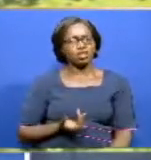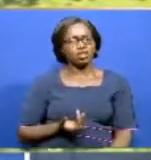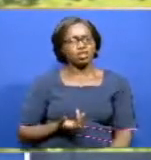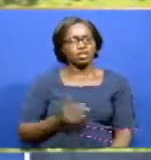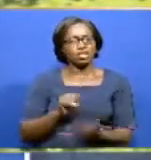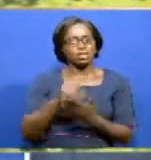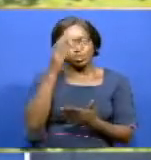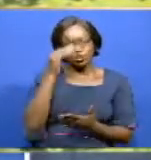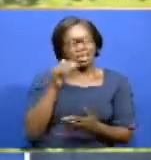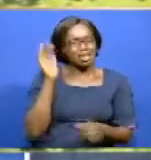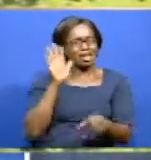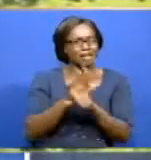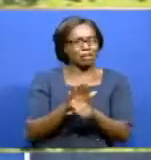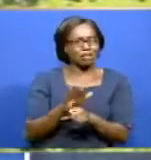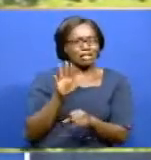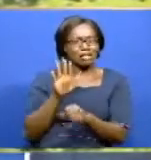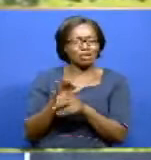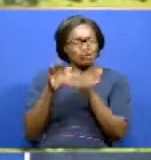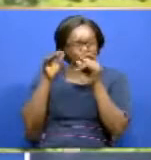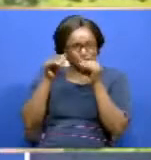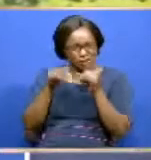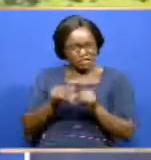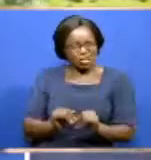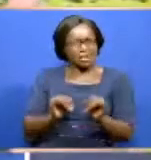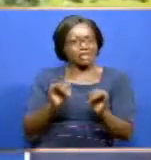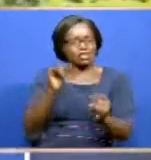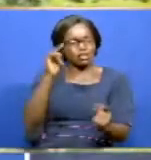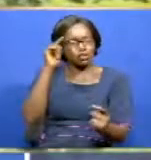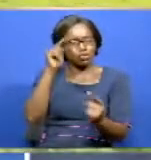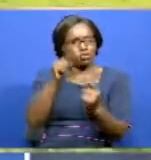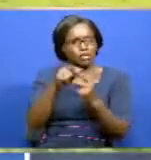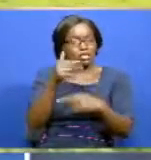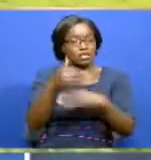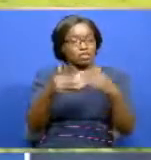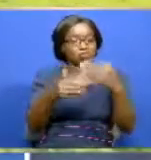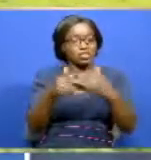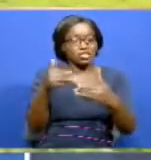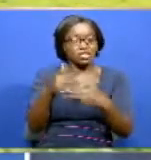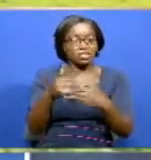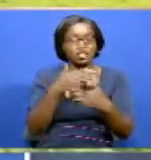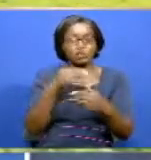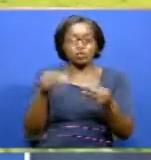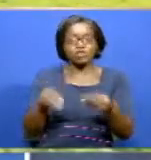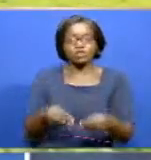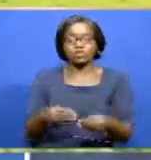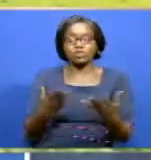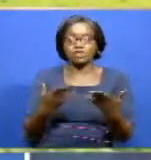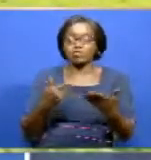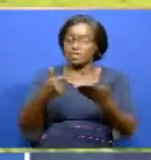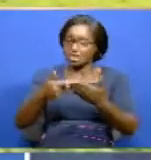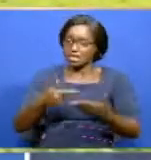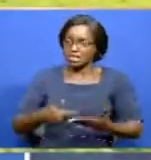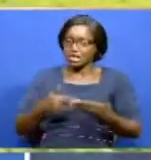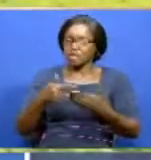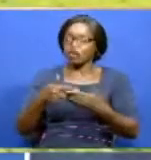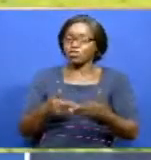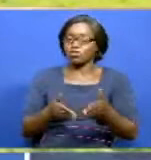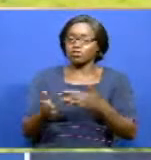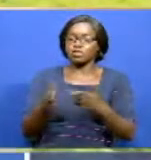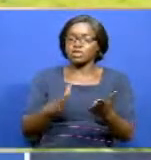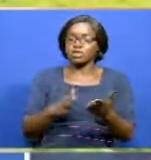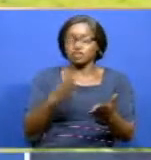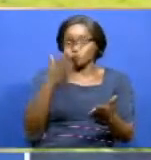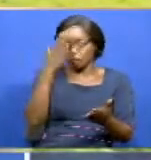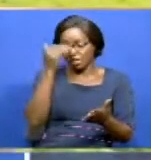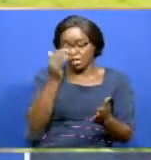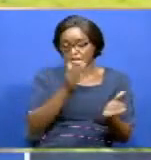why you can see a lot of effort is going toward the infrastructure. We want to give a little bit of dialogue a chance, because that is what the tripartite